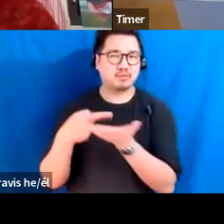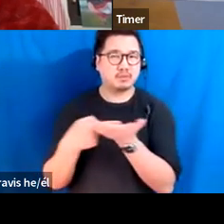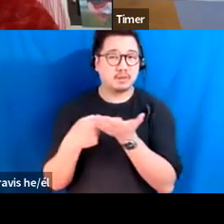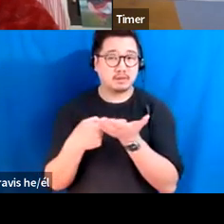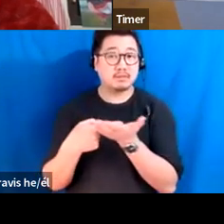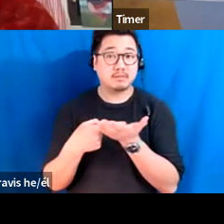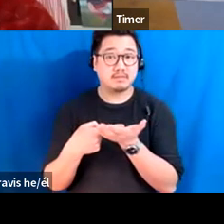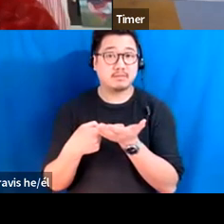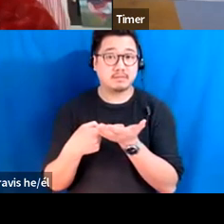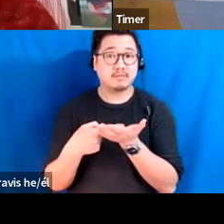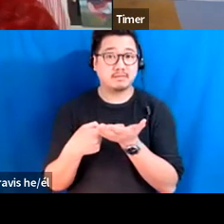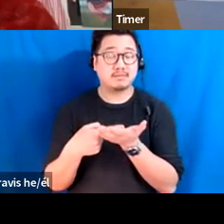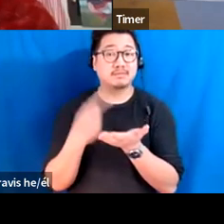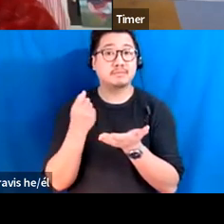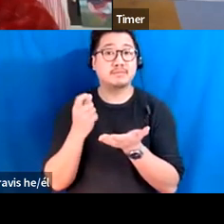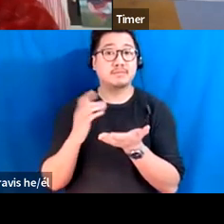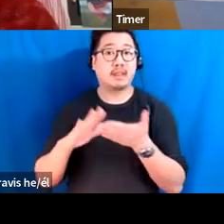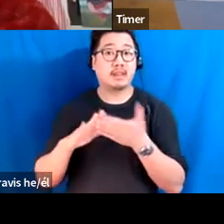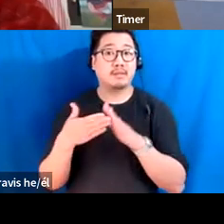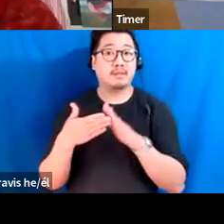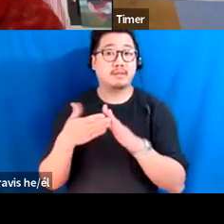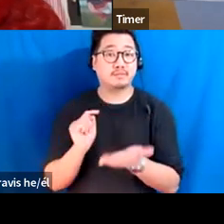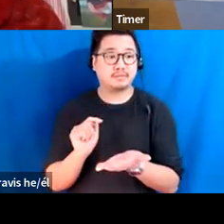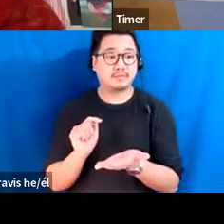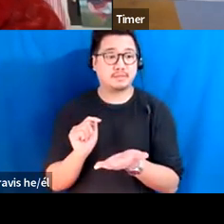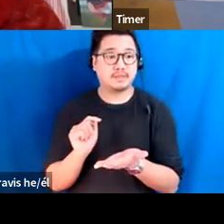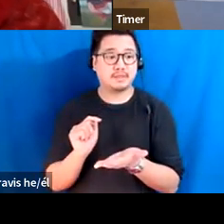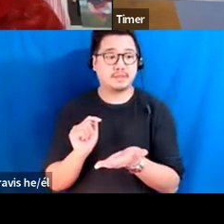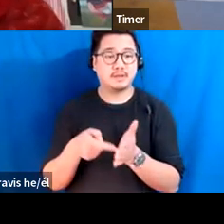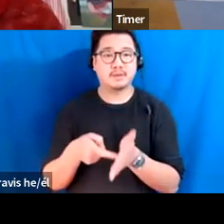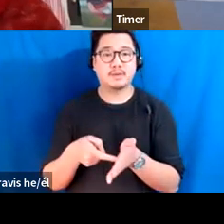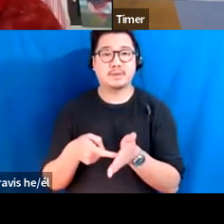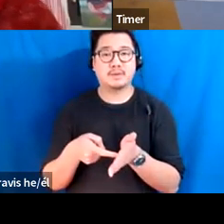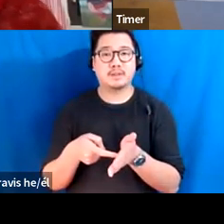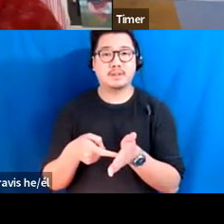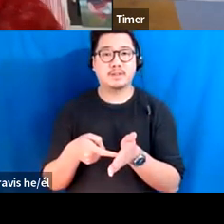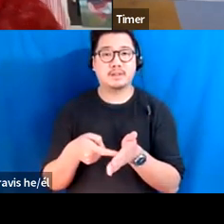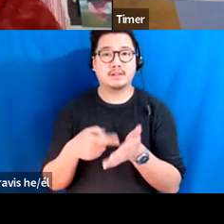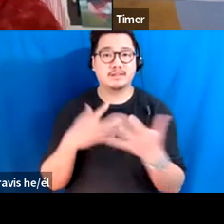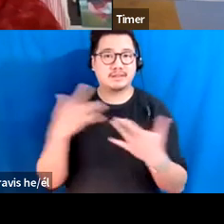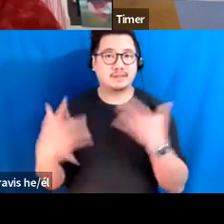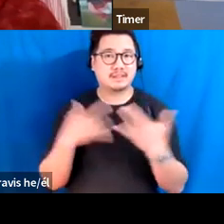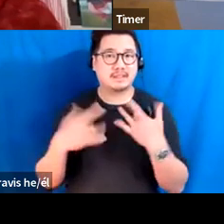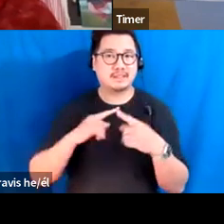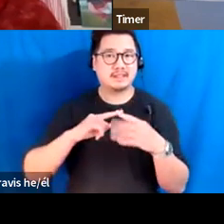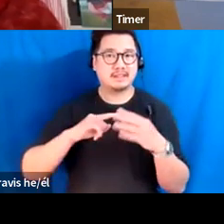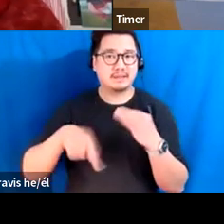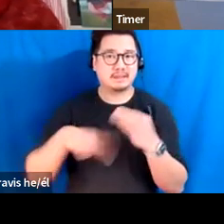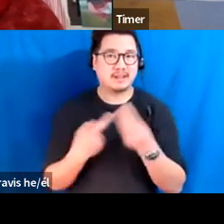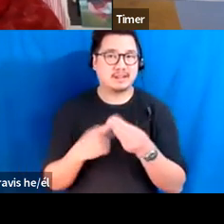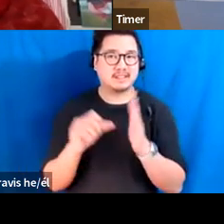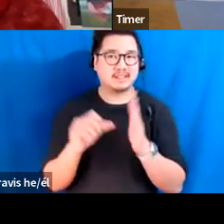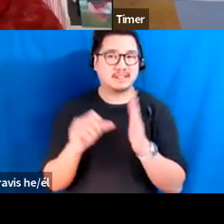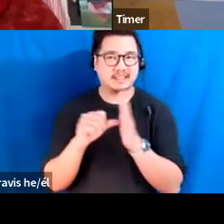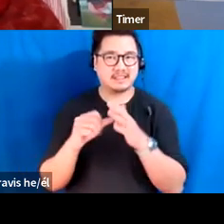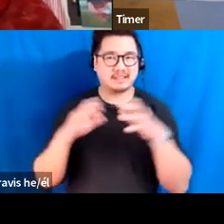that that community is requesting and excited about their great expansion i feel like i